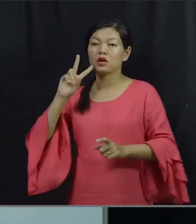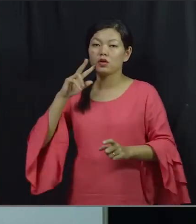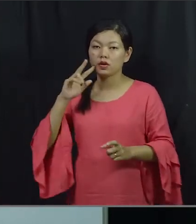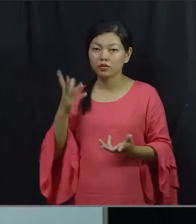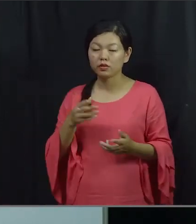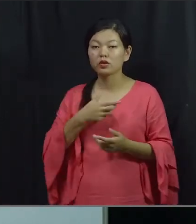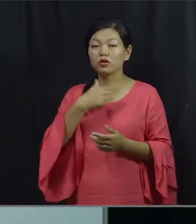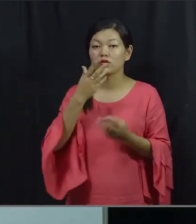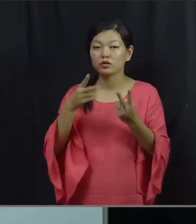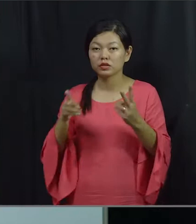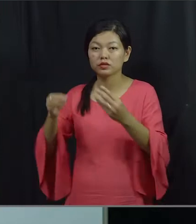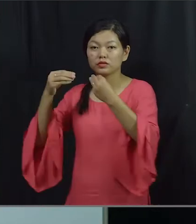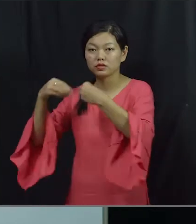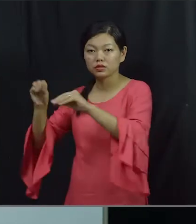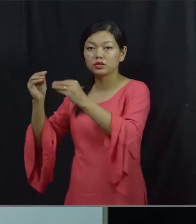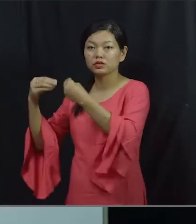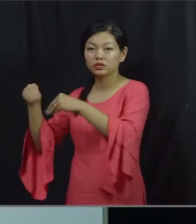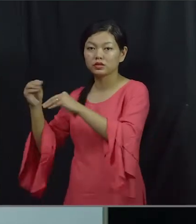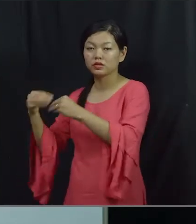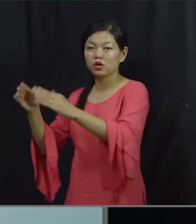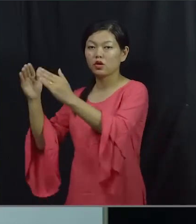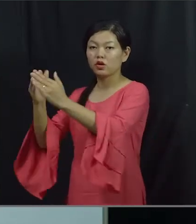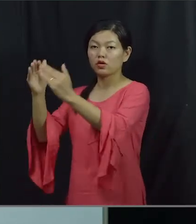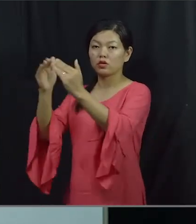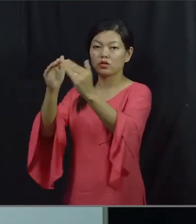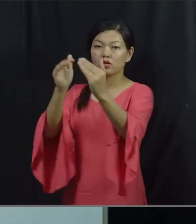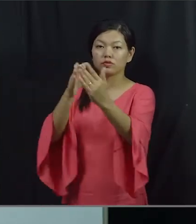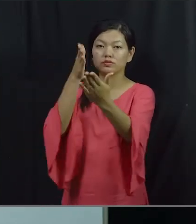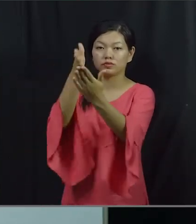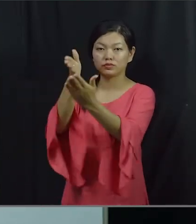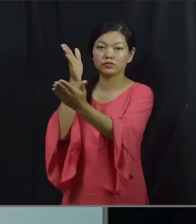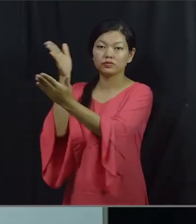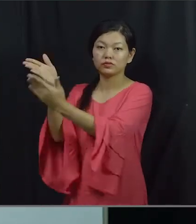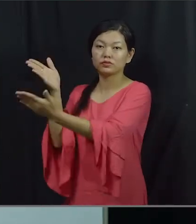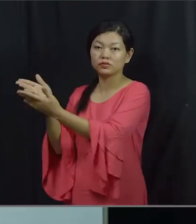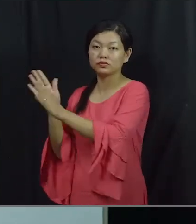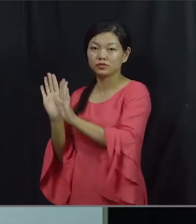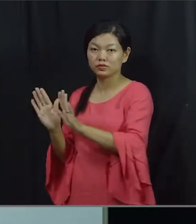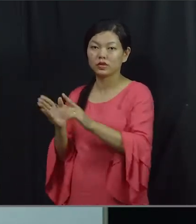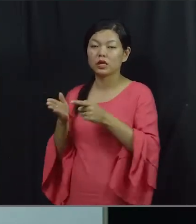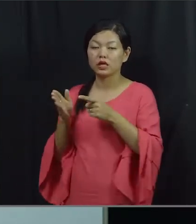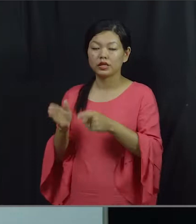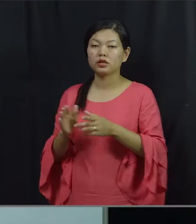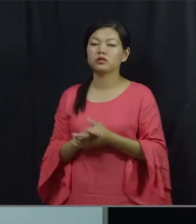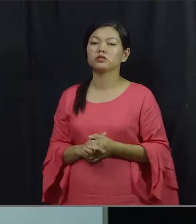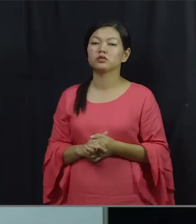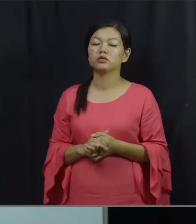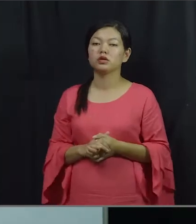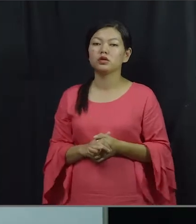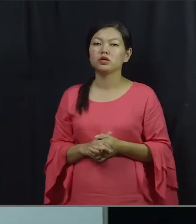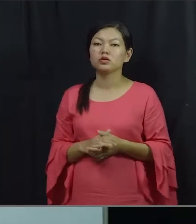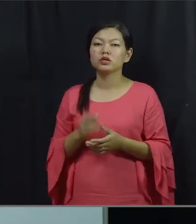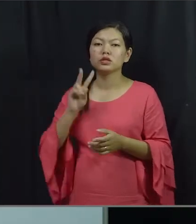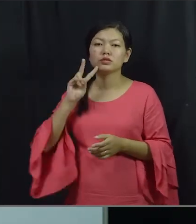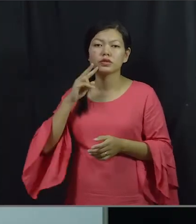local traders. Okay, they usually deal in those items, those products which are perishable in nature. That means which we cannot keep it